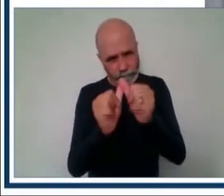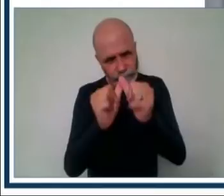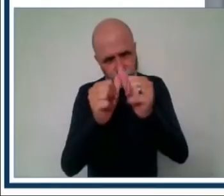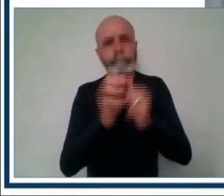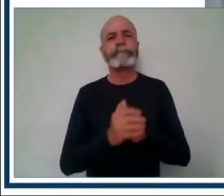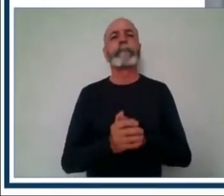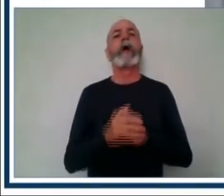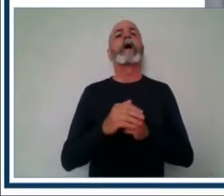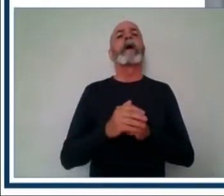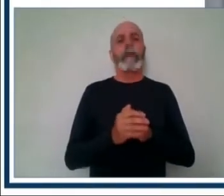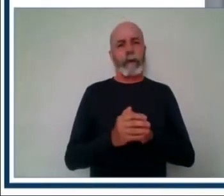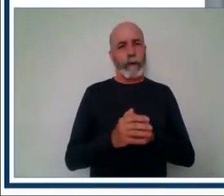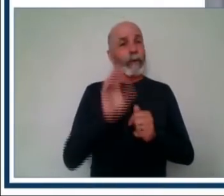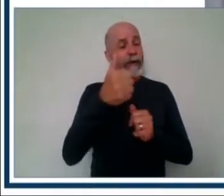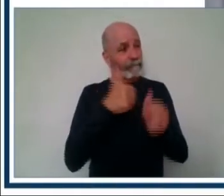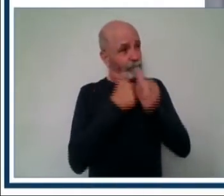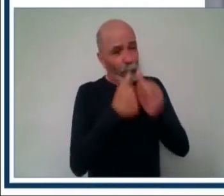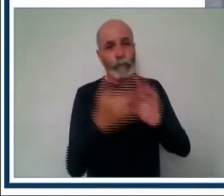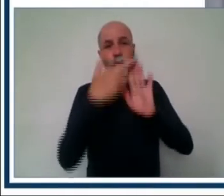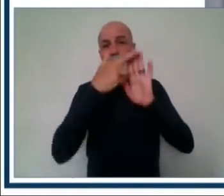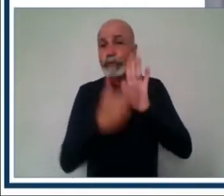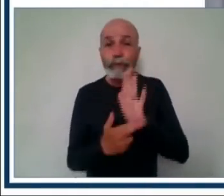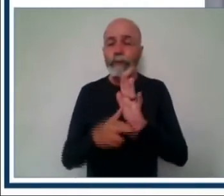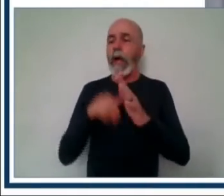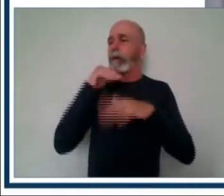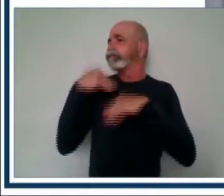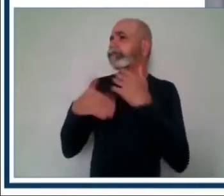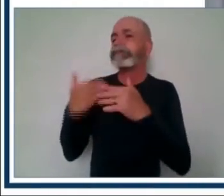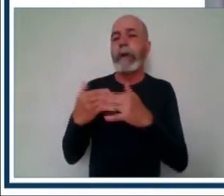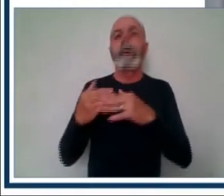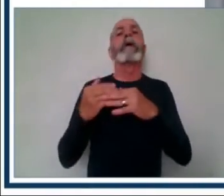the shutdown. We need you to follow the rules.